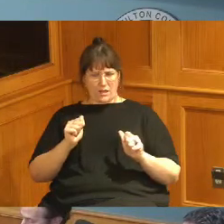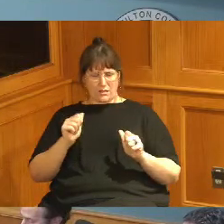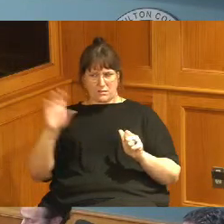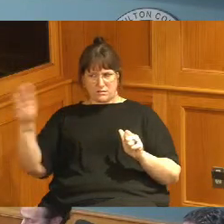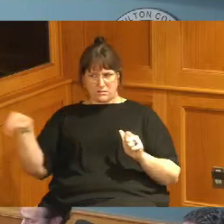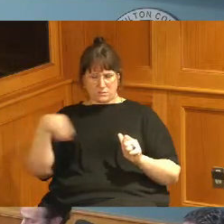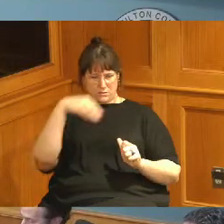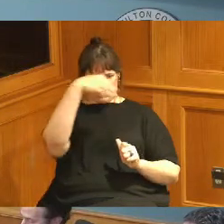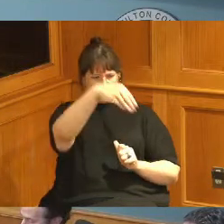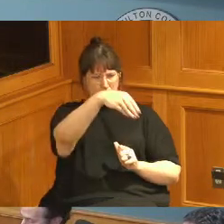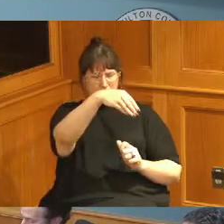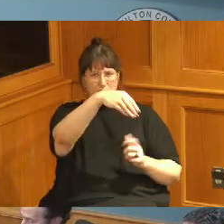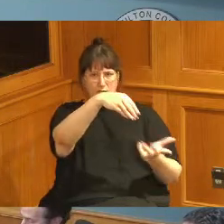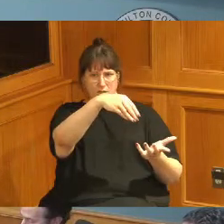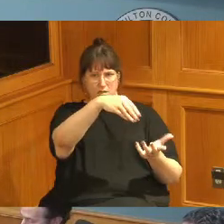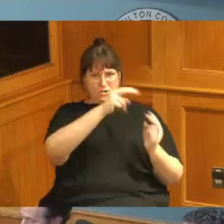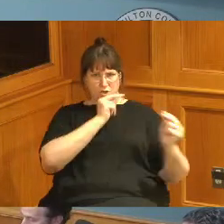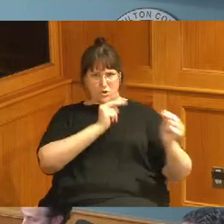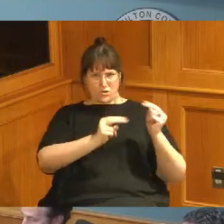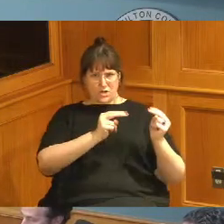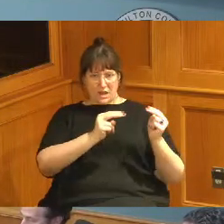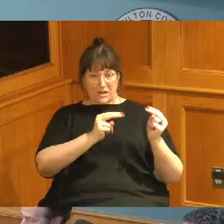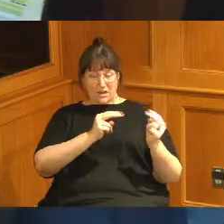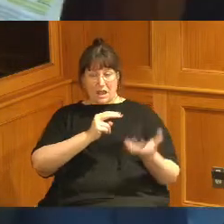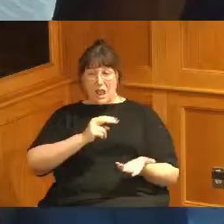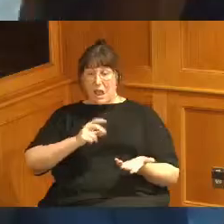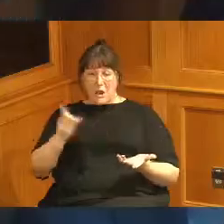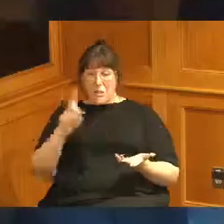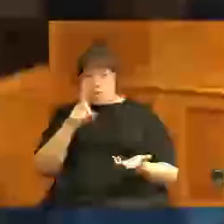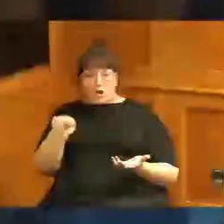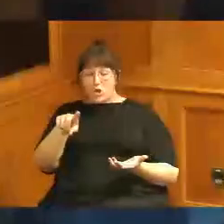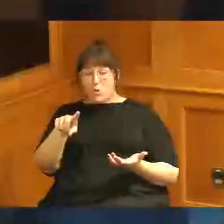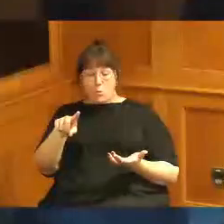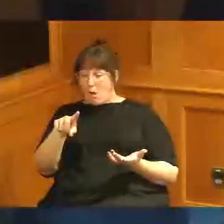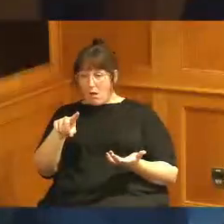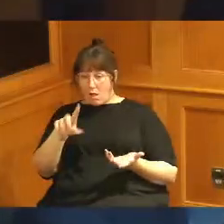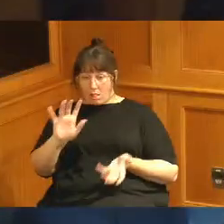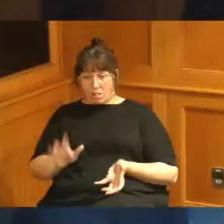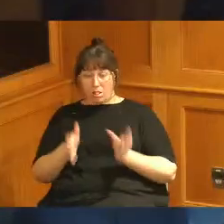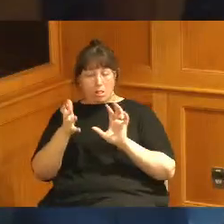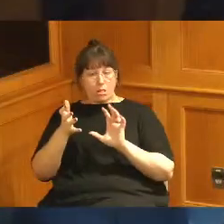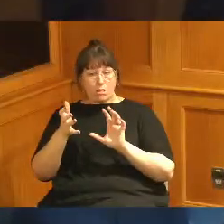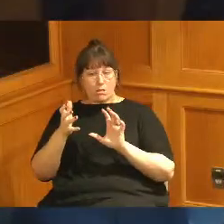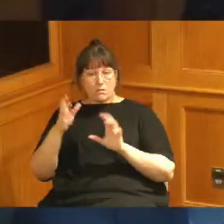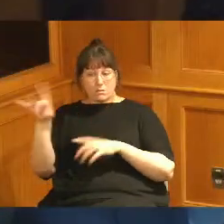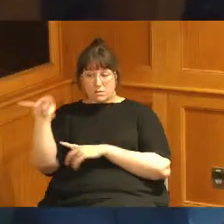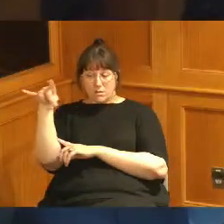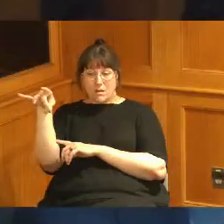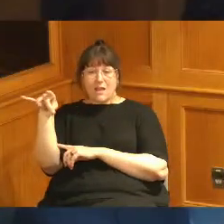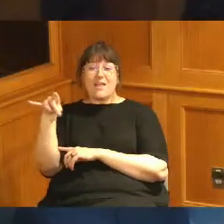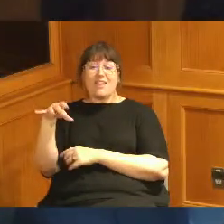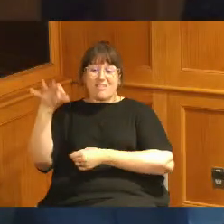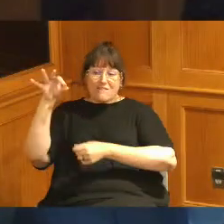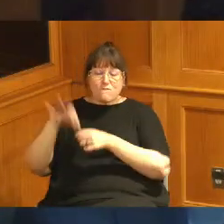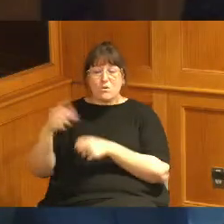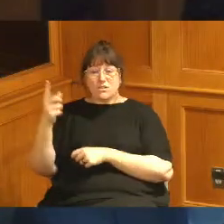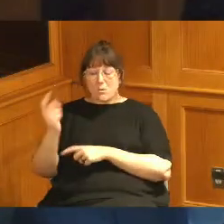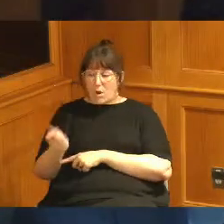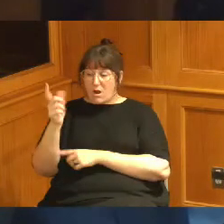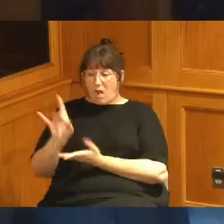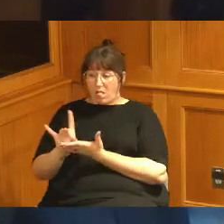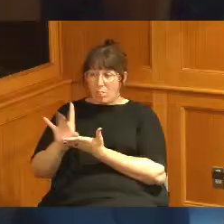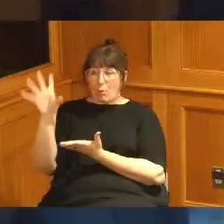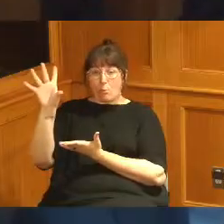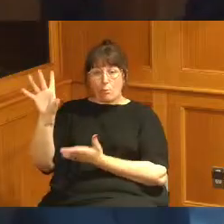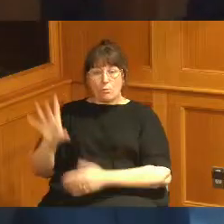the taxpayer got screwed is on this. They even voted somebody out of office. Got them